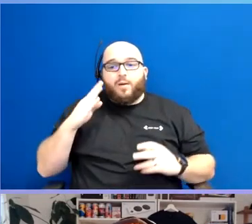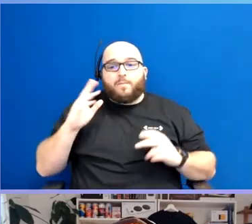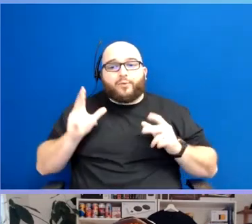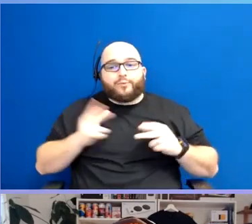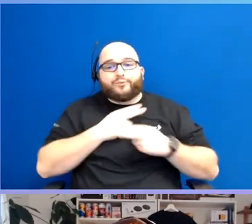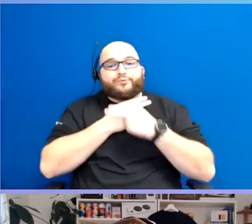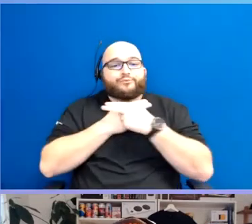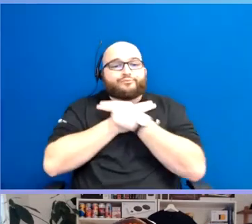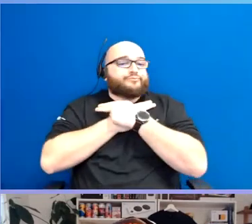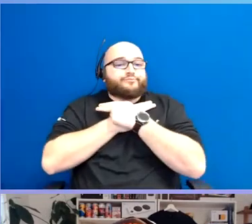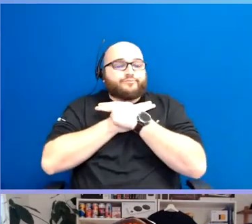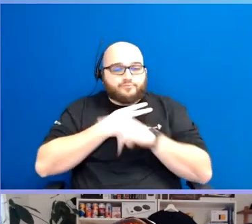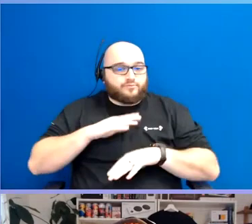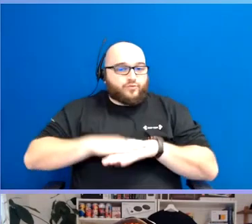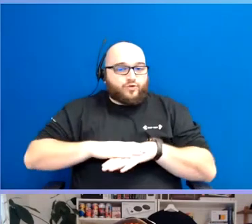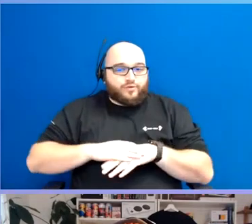some